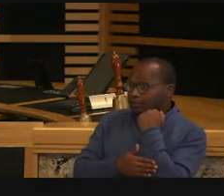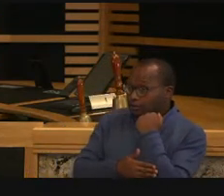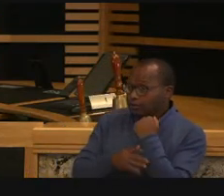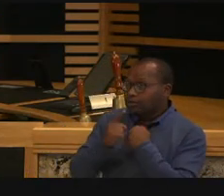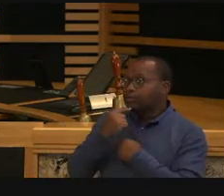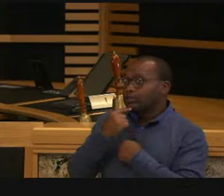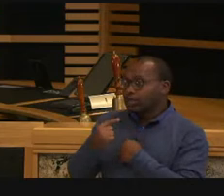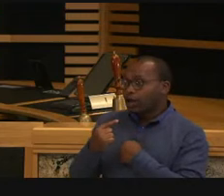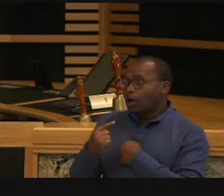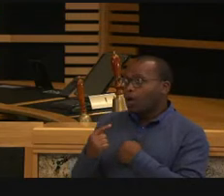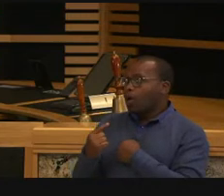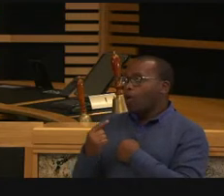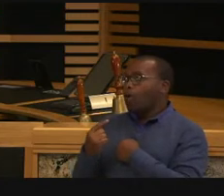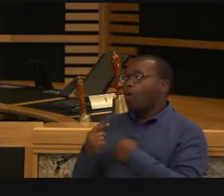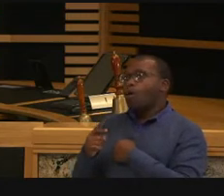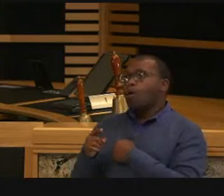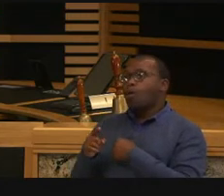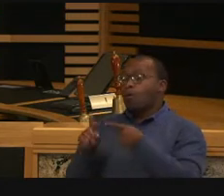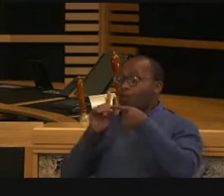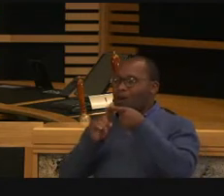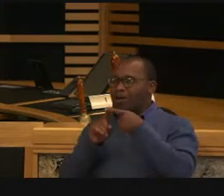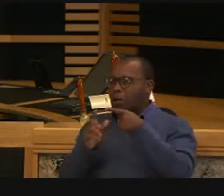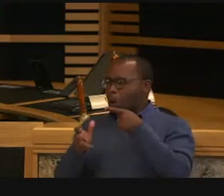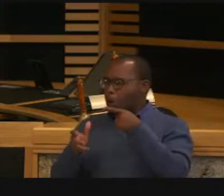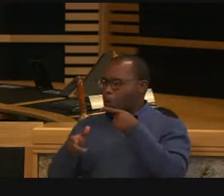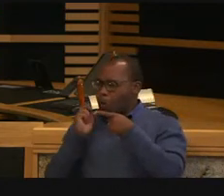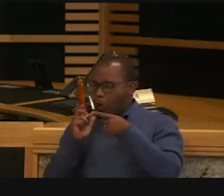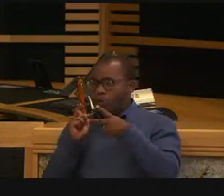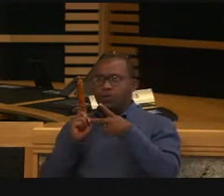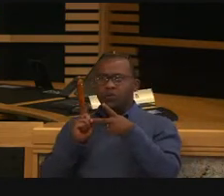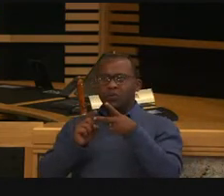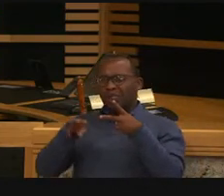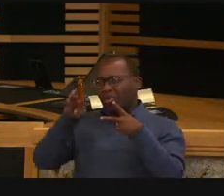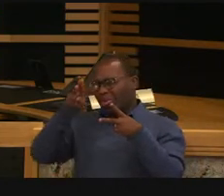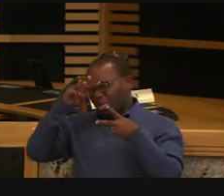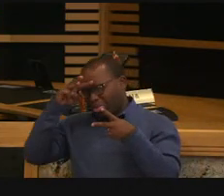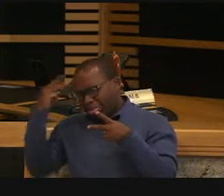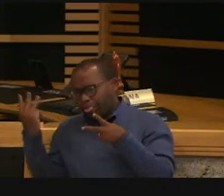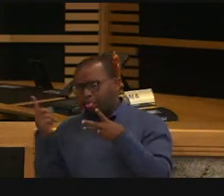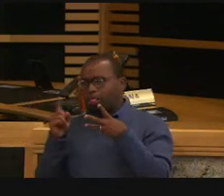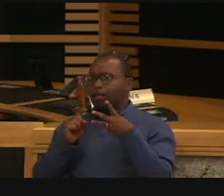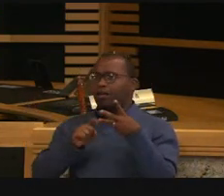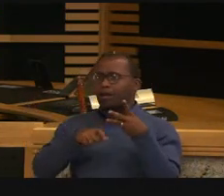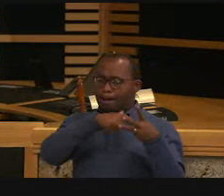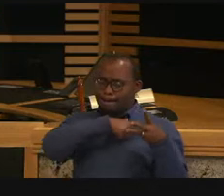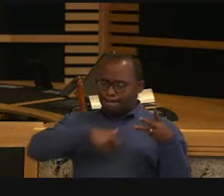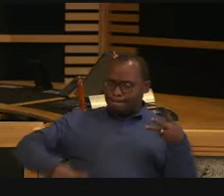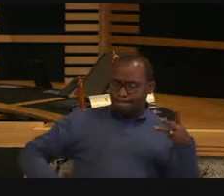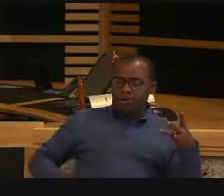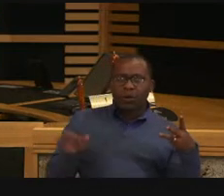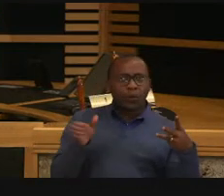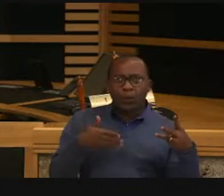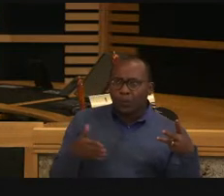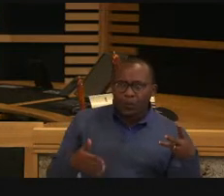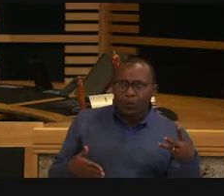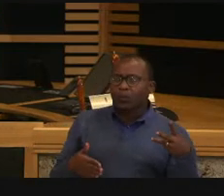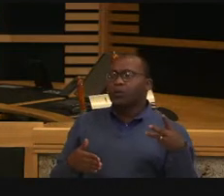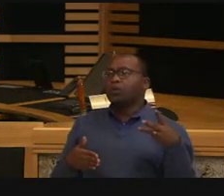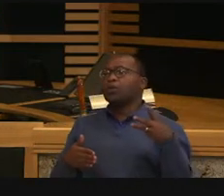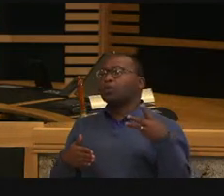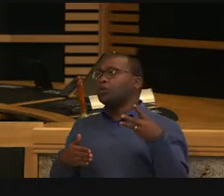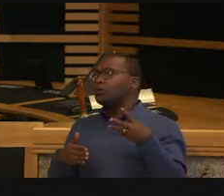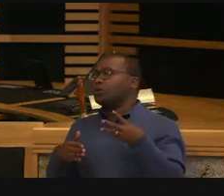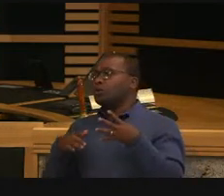speeding. 2, driving under the influence, failure to use seat belts, motorcycle helmets not being utilized, and